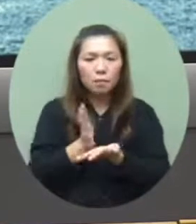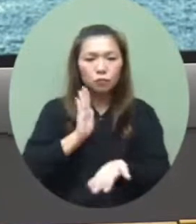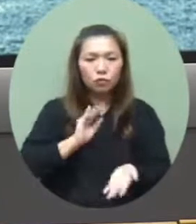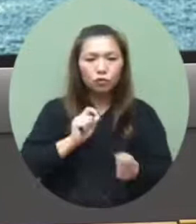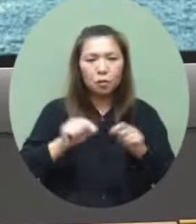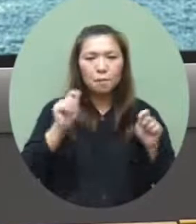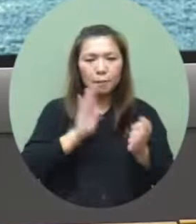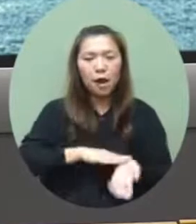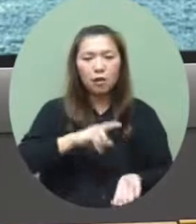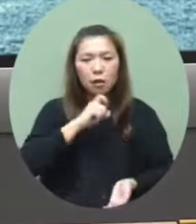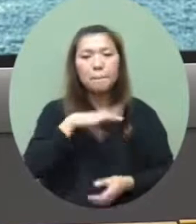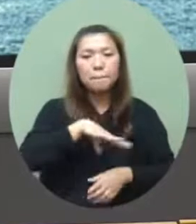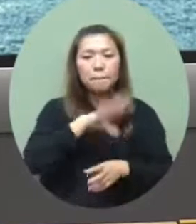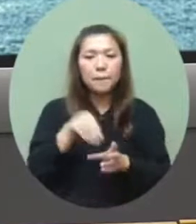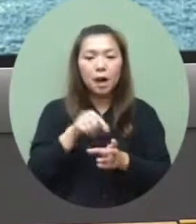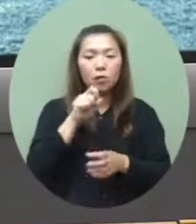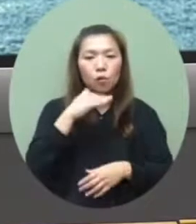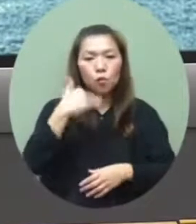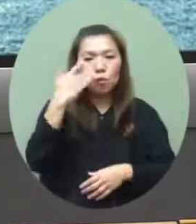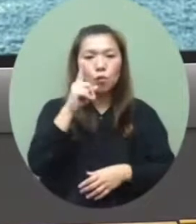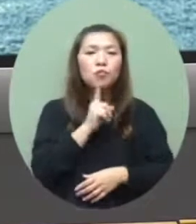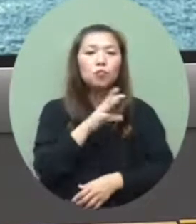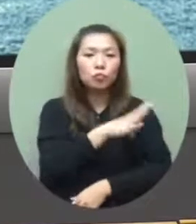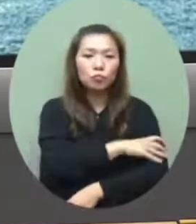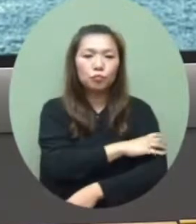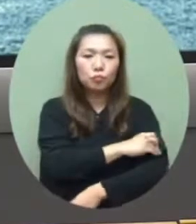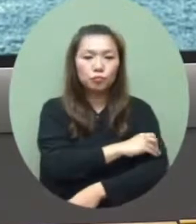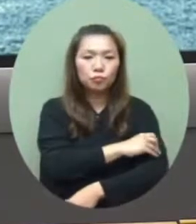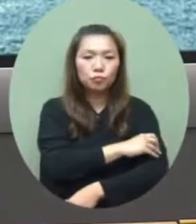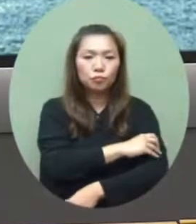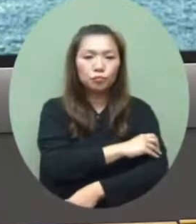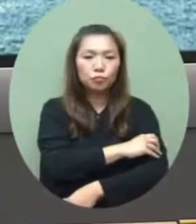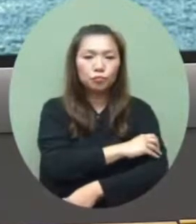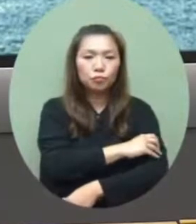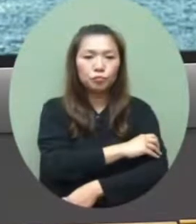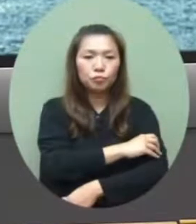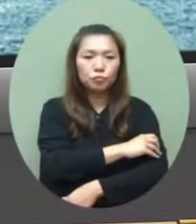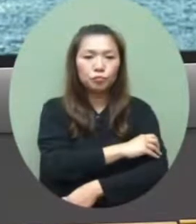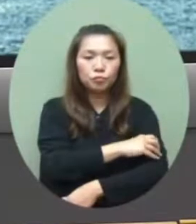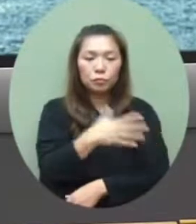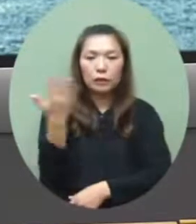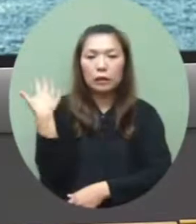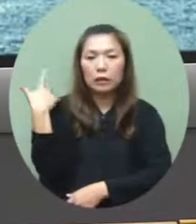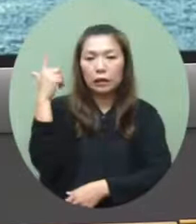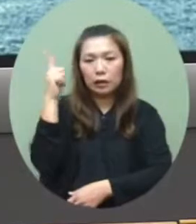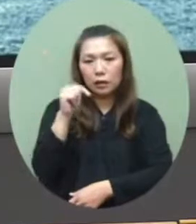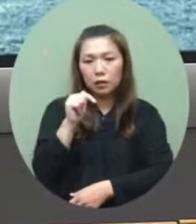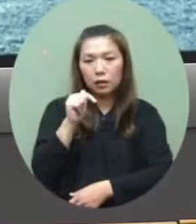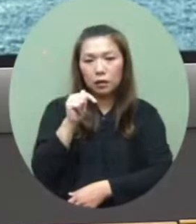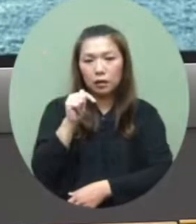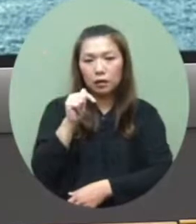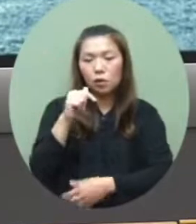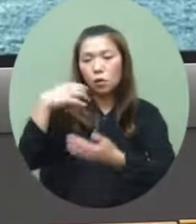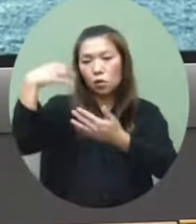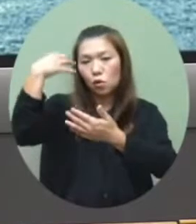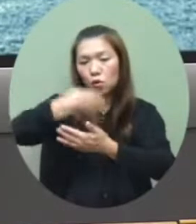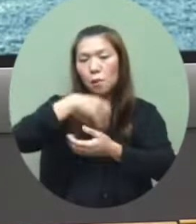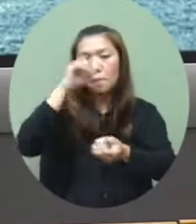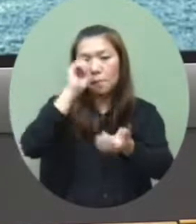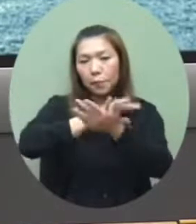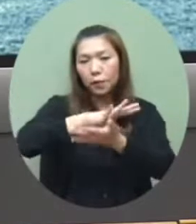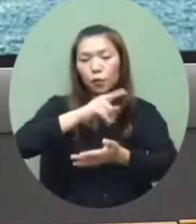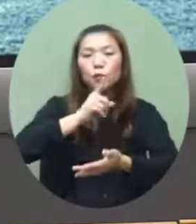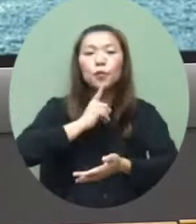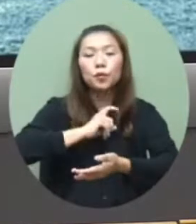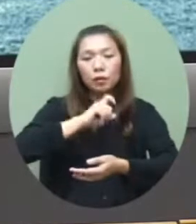Again, he suffered from various chronic diseases, hypertension, and he had a history